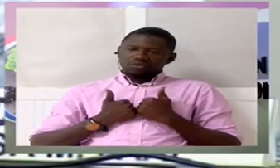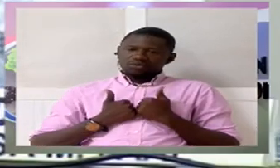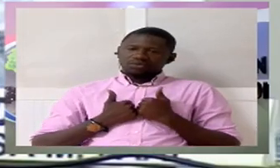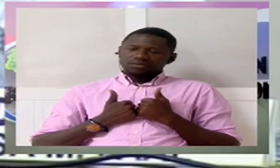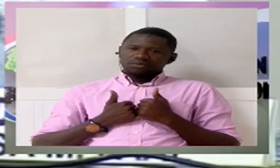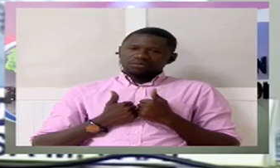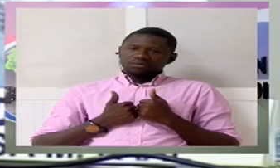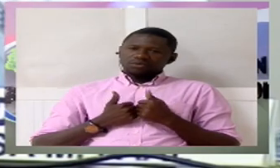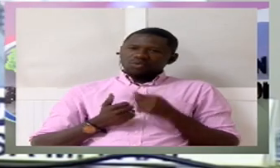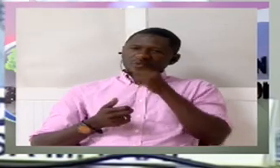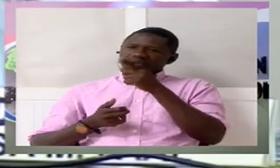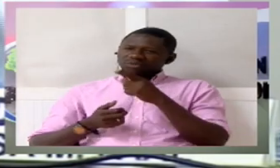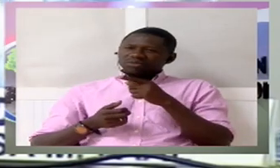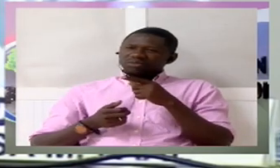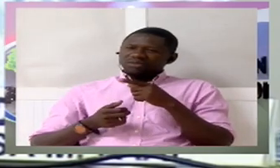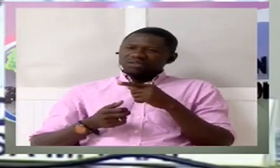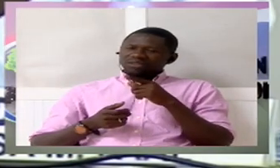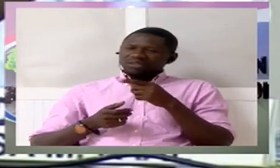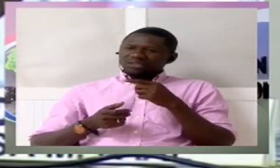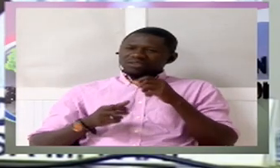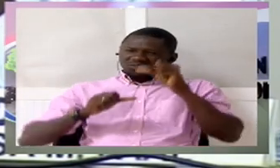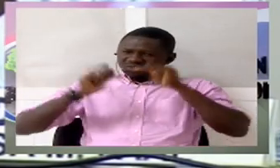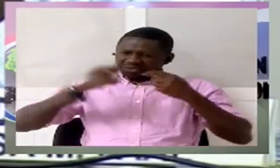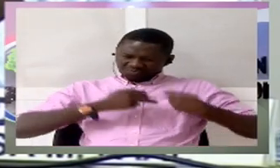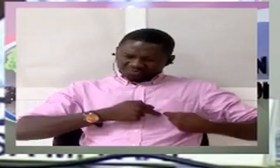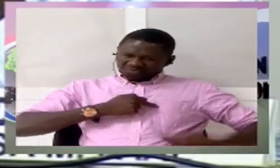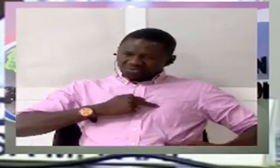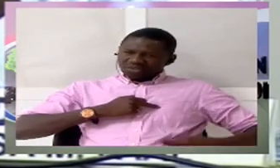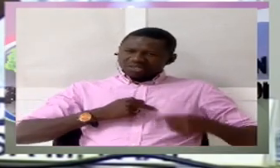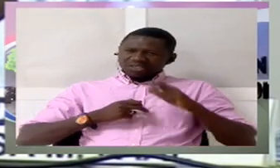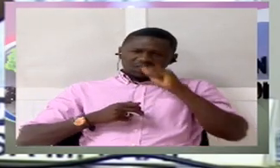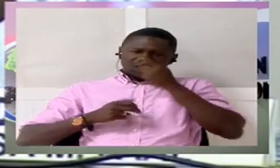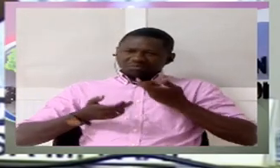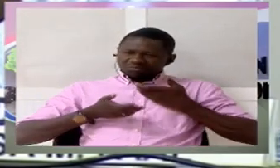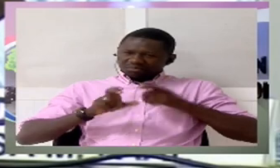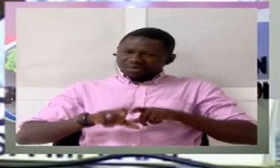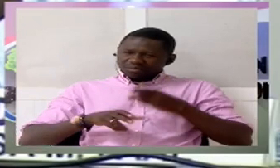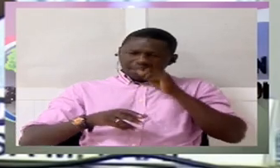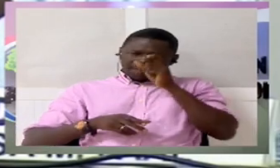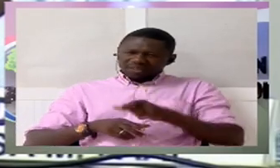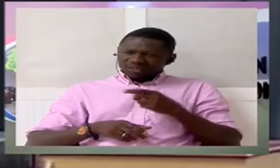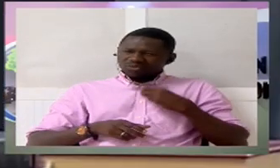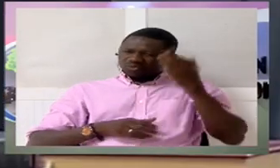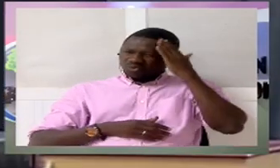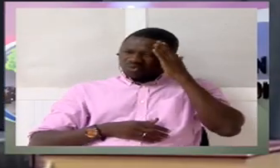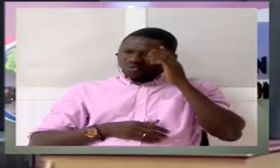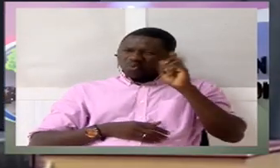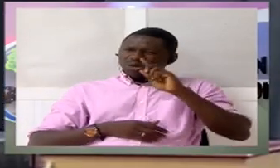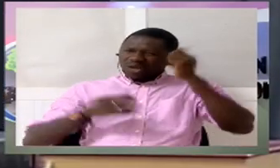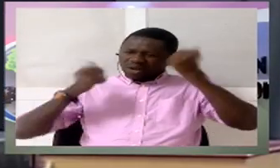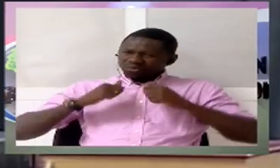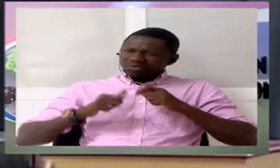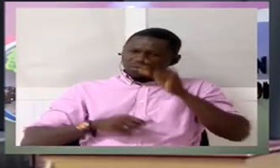Was a post-mortem conducted? Foi na na post-mortem fureoni nela banka long mune sababu dala sayala. Post-mortem